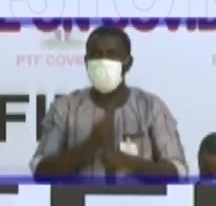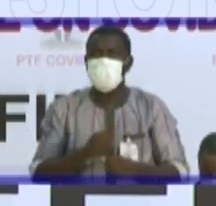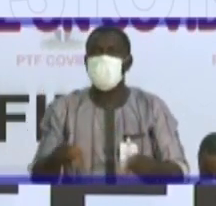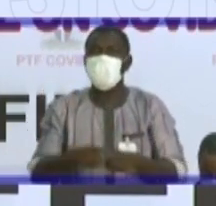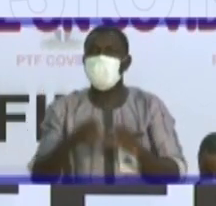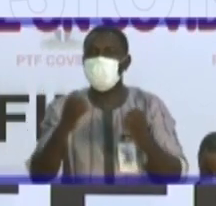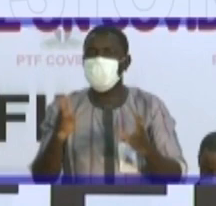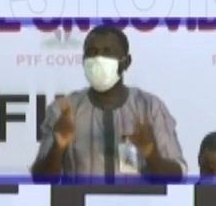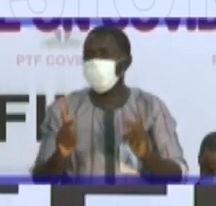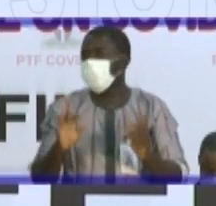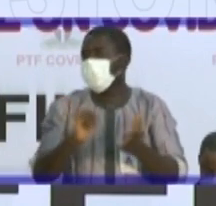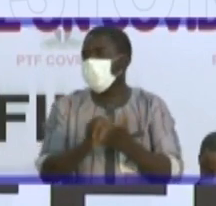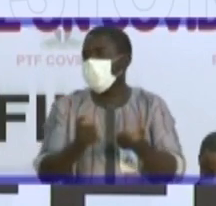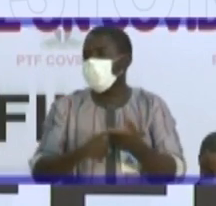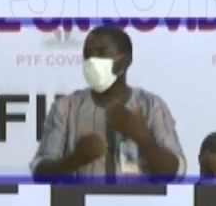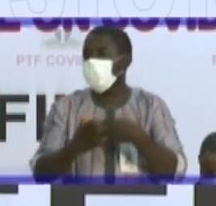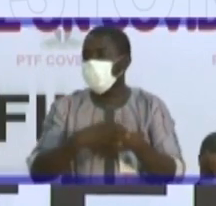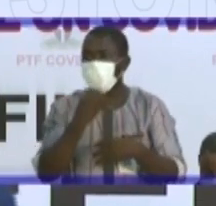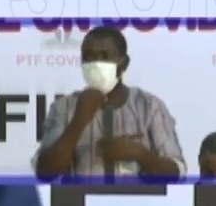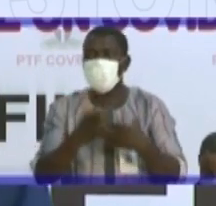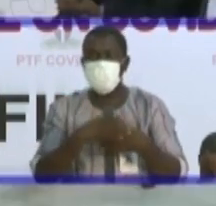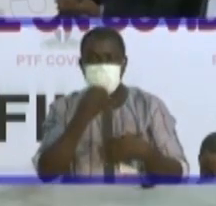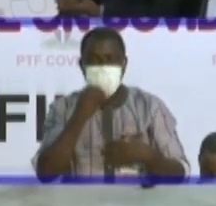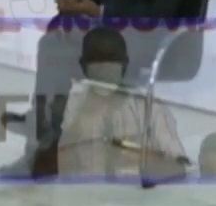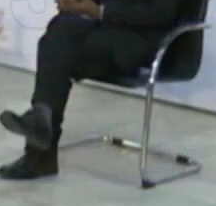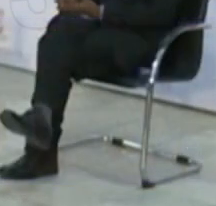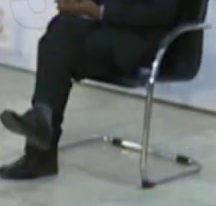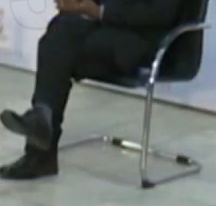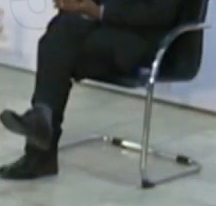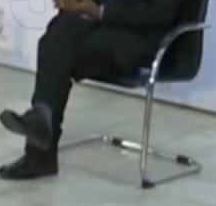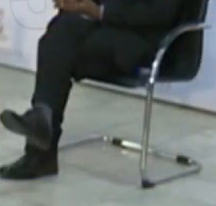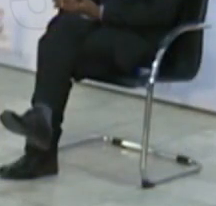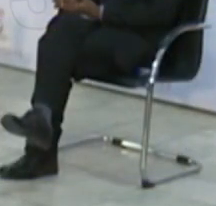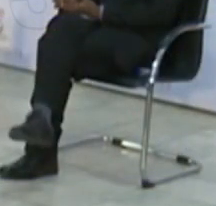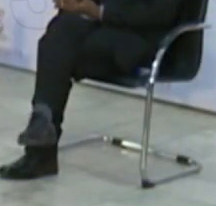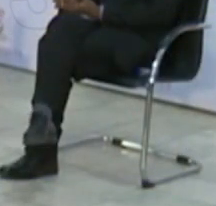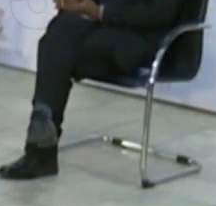people who want to come back home as possible. Thank you very much.